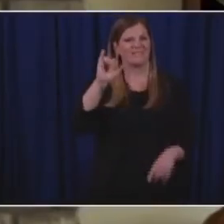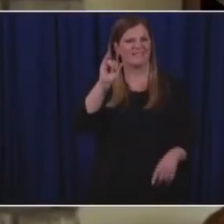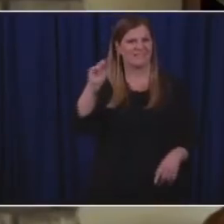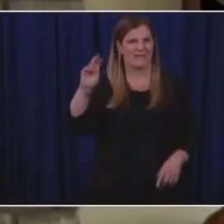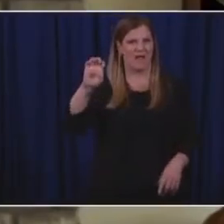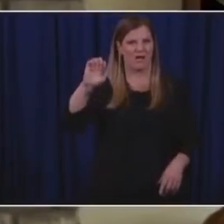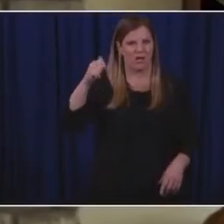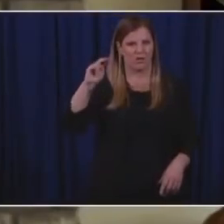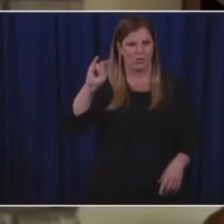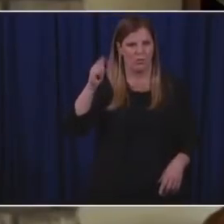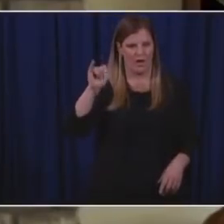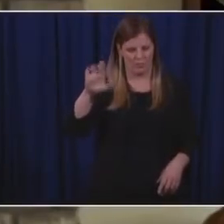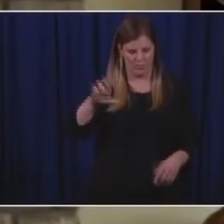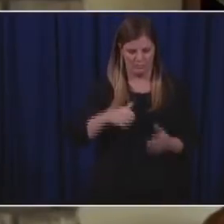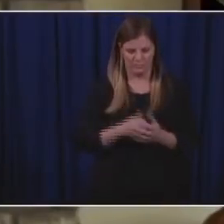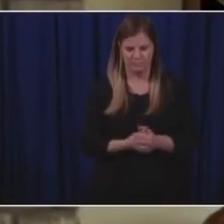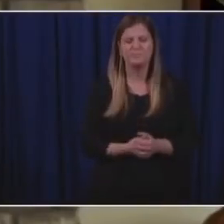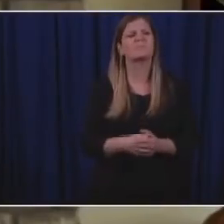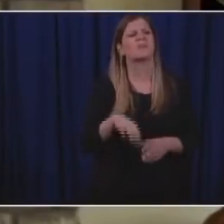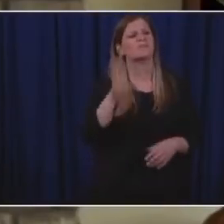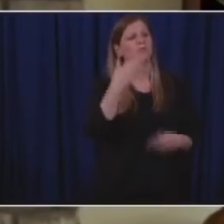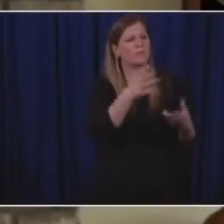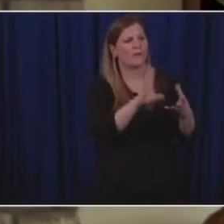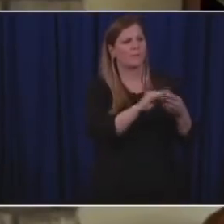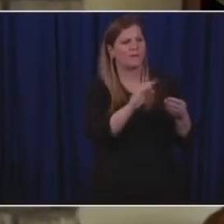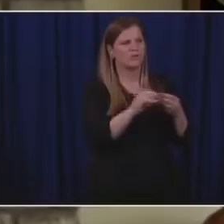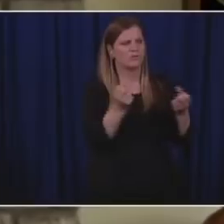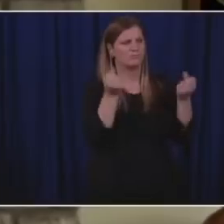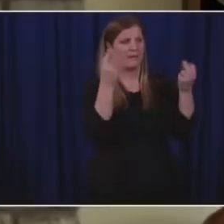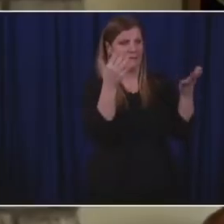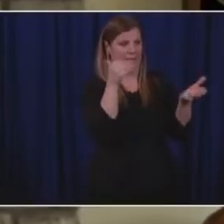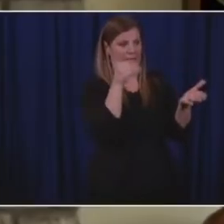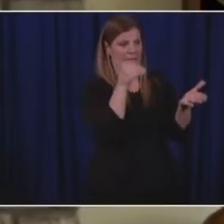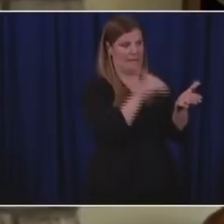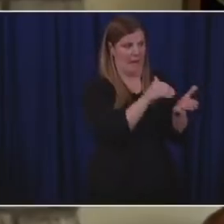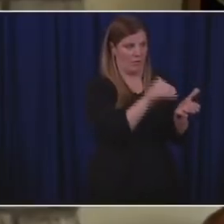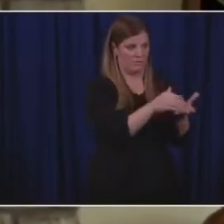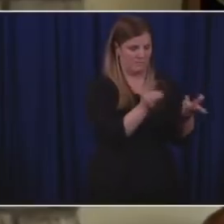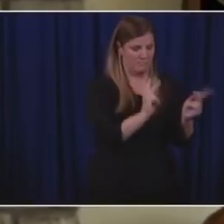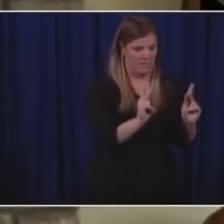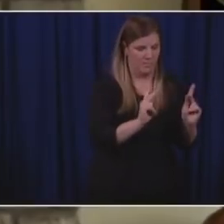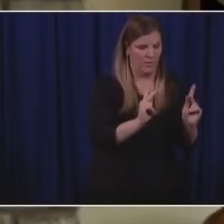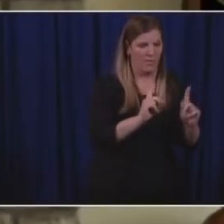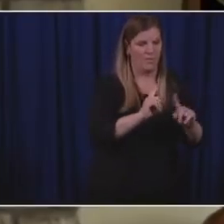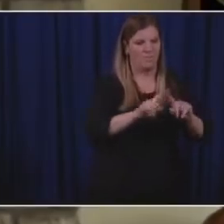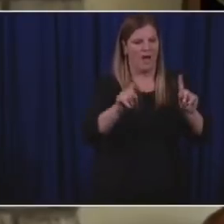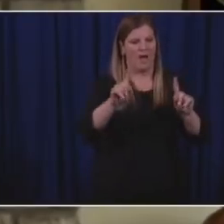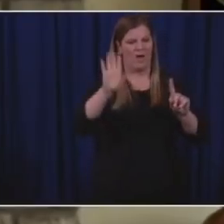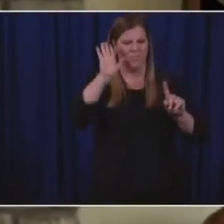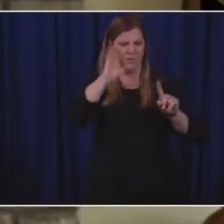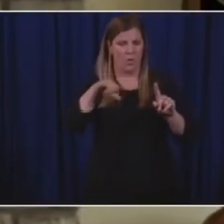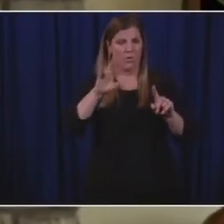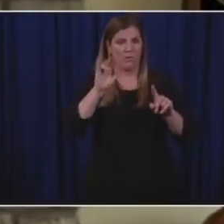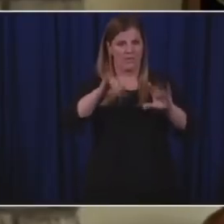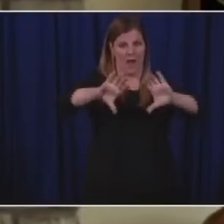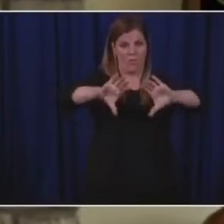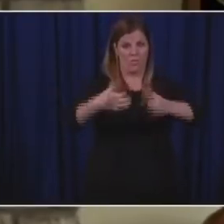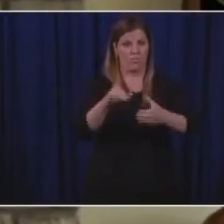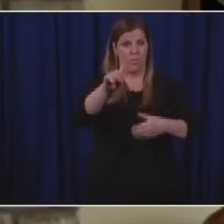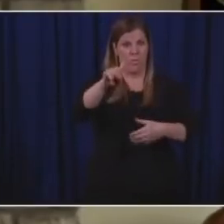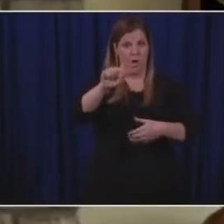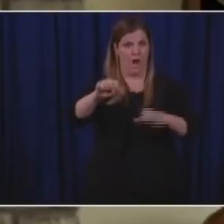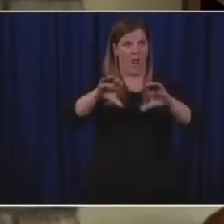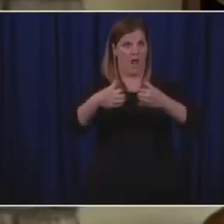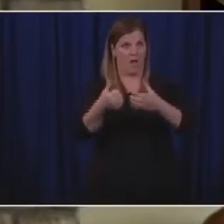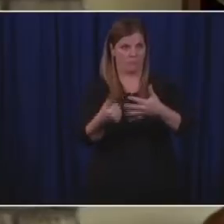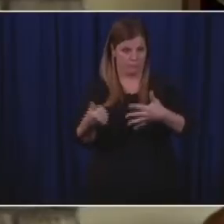mentioned 98,000 people. There are far more than that, and just in this first 1A priority subgroup that